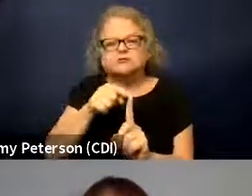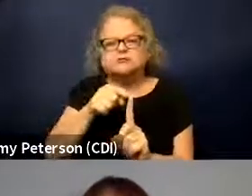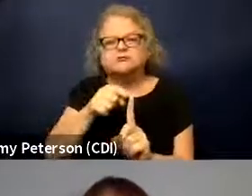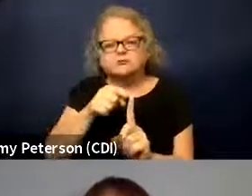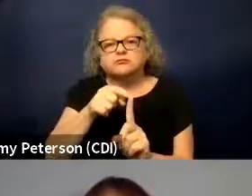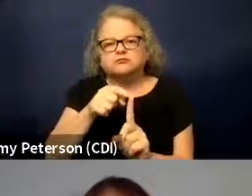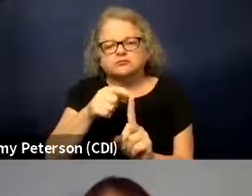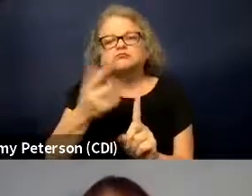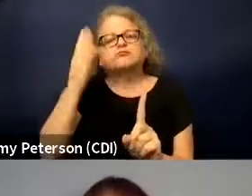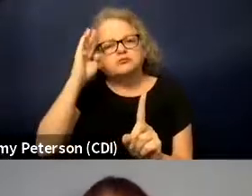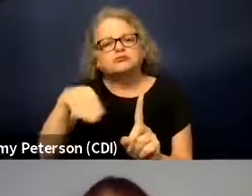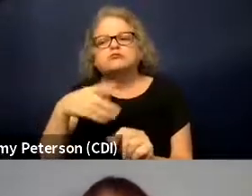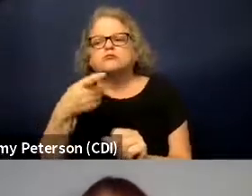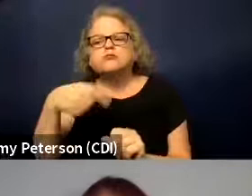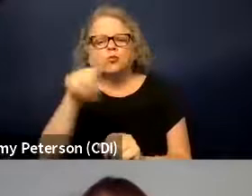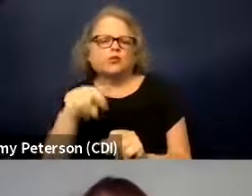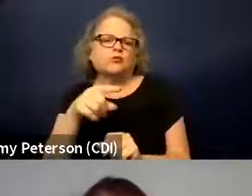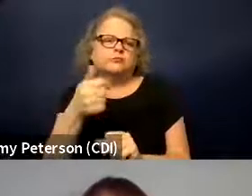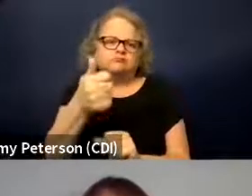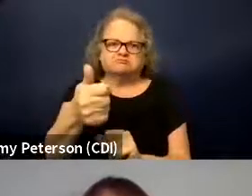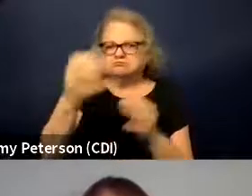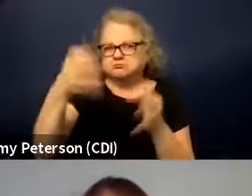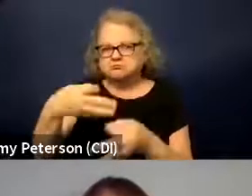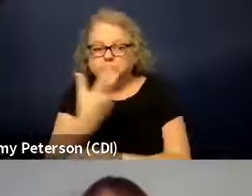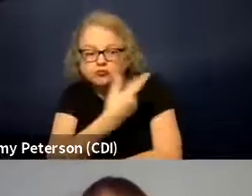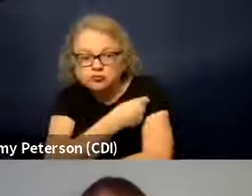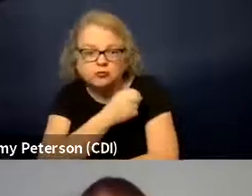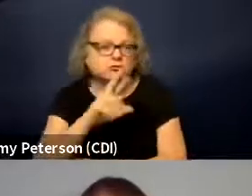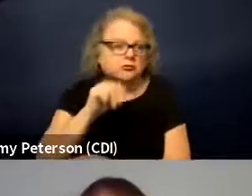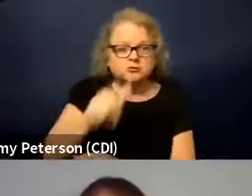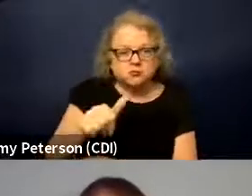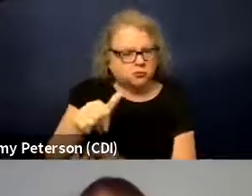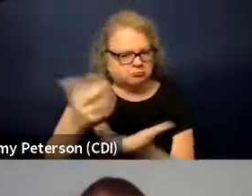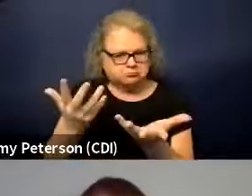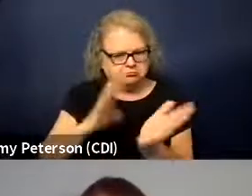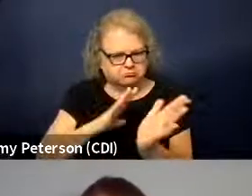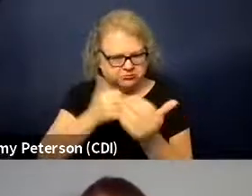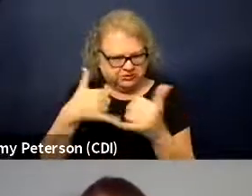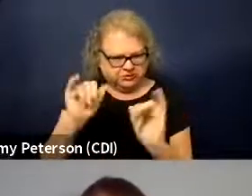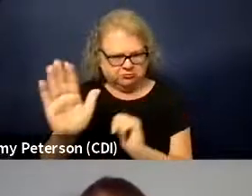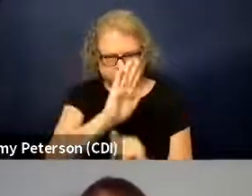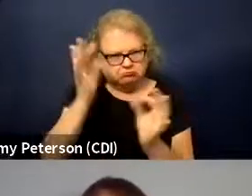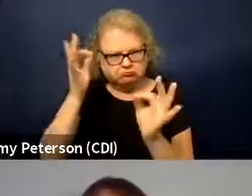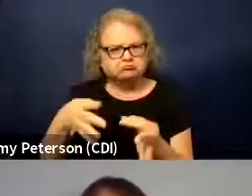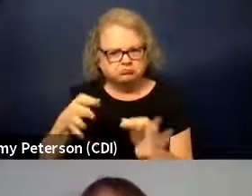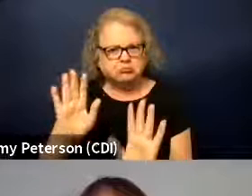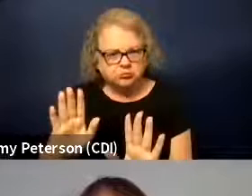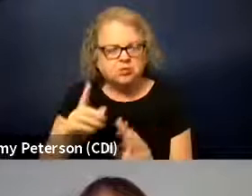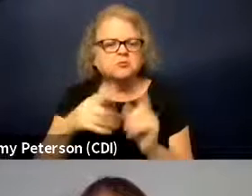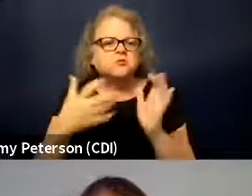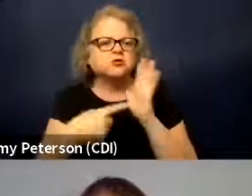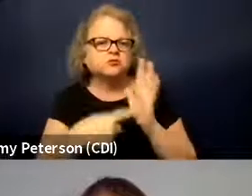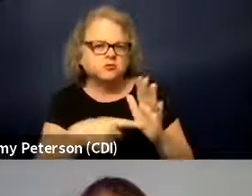I show a cartoon, a drawing of what the virus looks like under the microscope. The